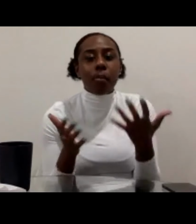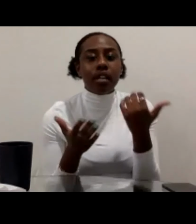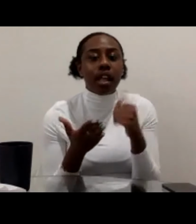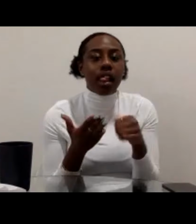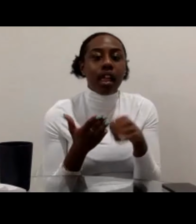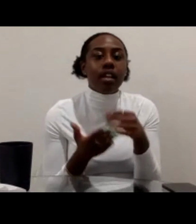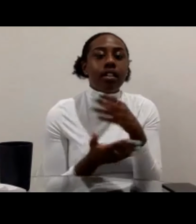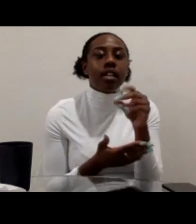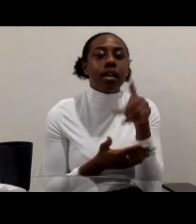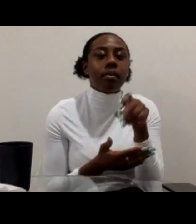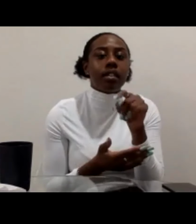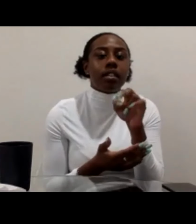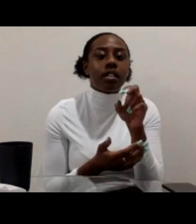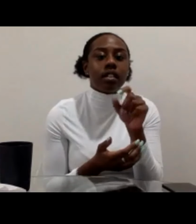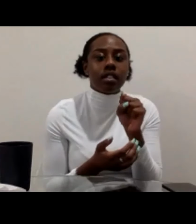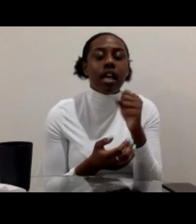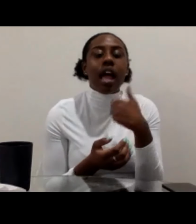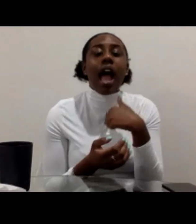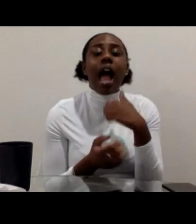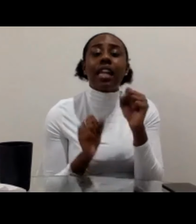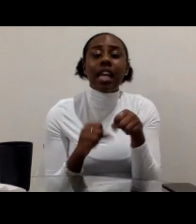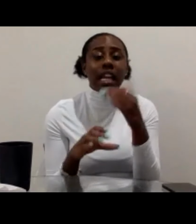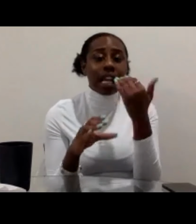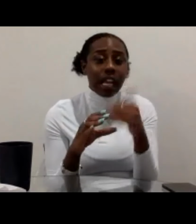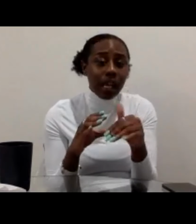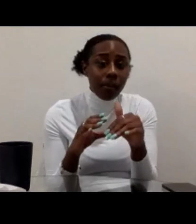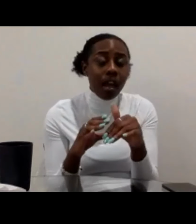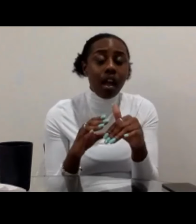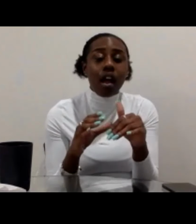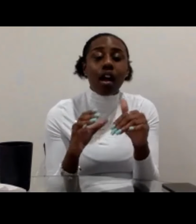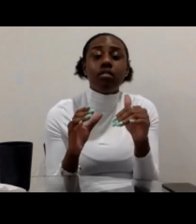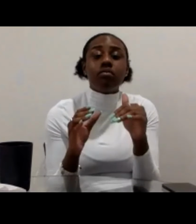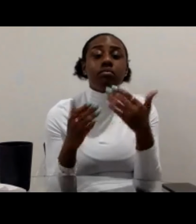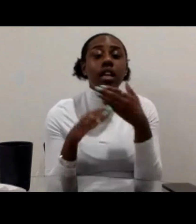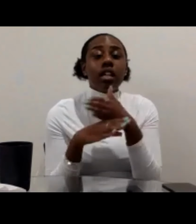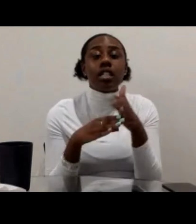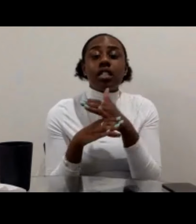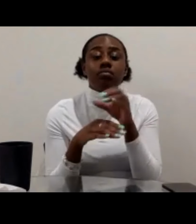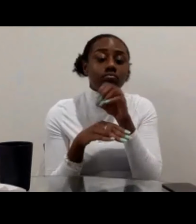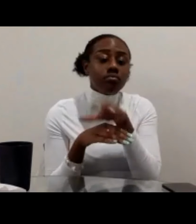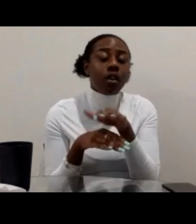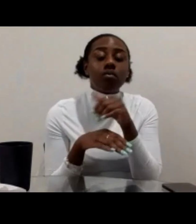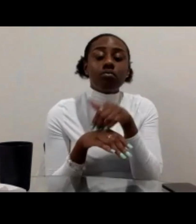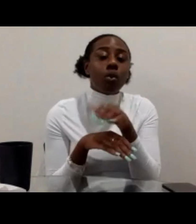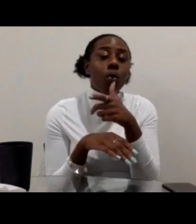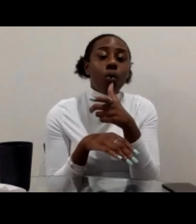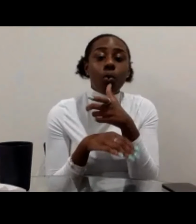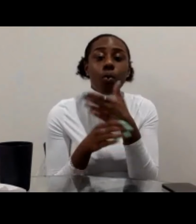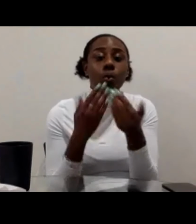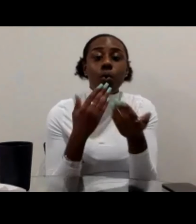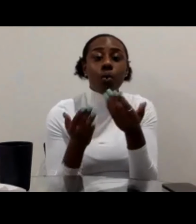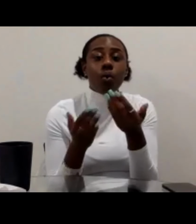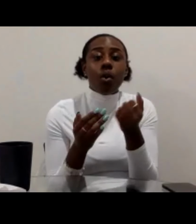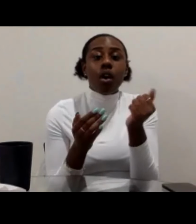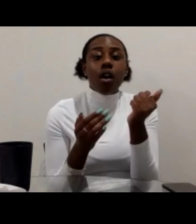like write in an email and share with the network team or whoever all of the previous sign-on